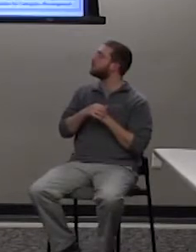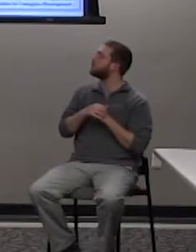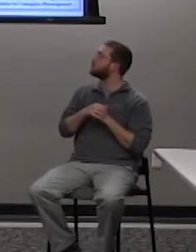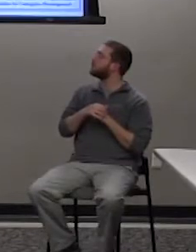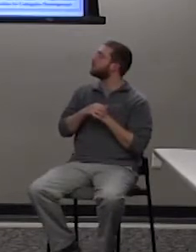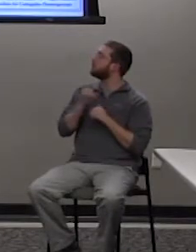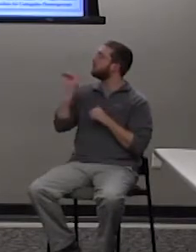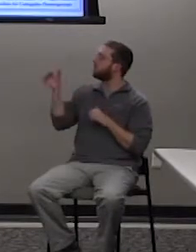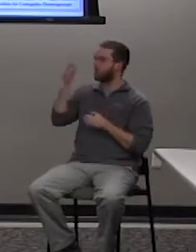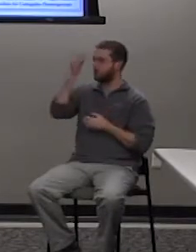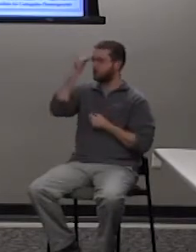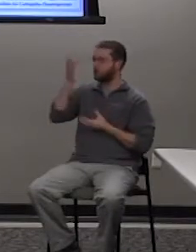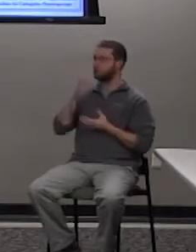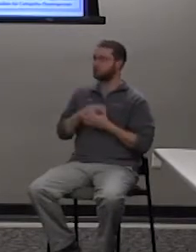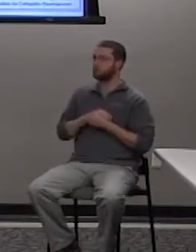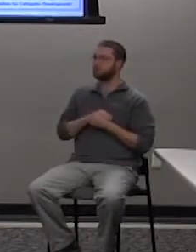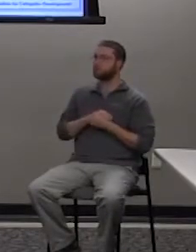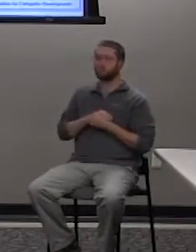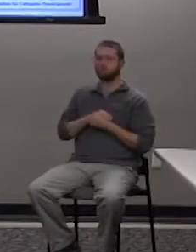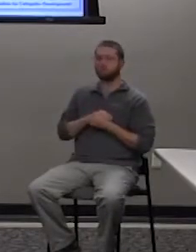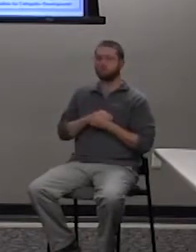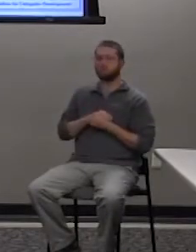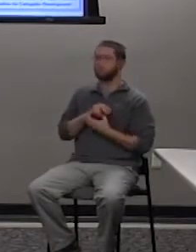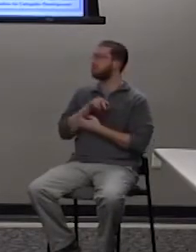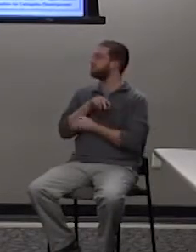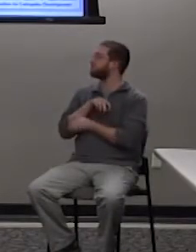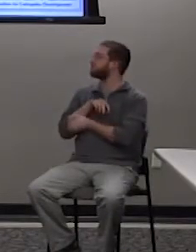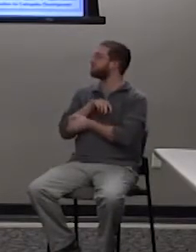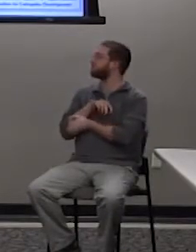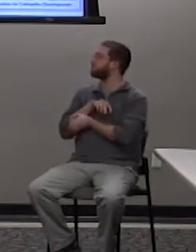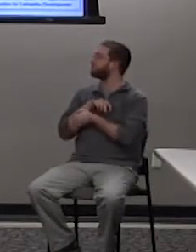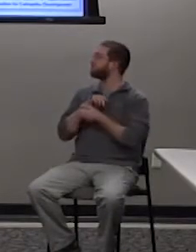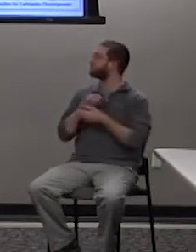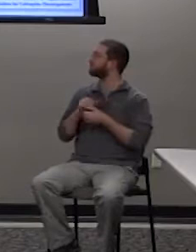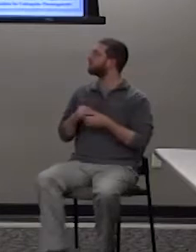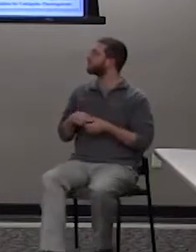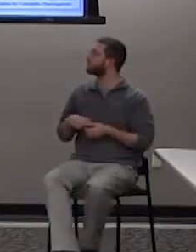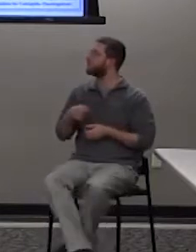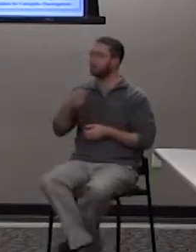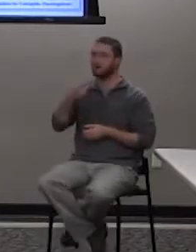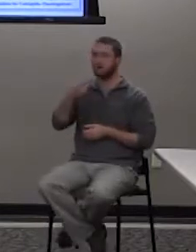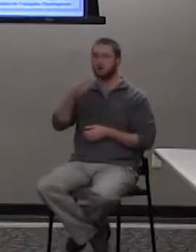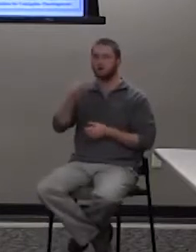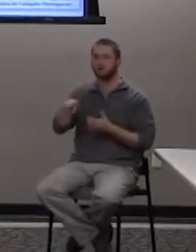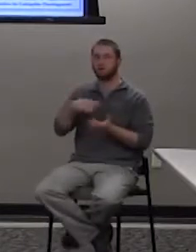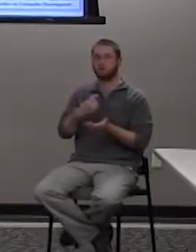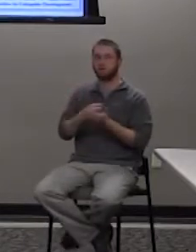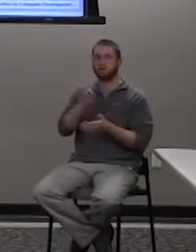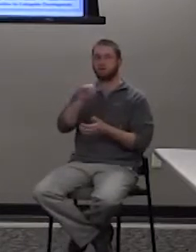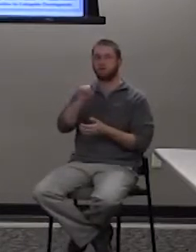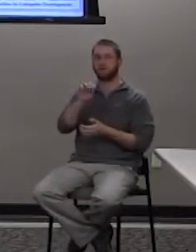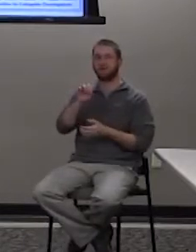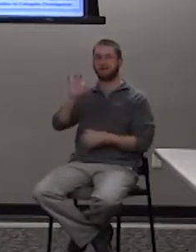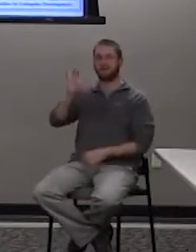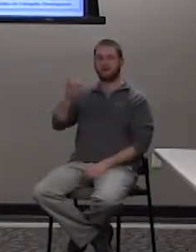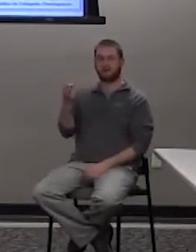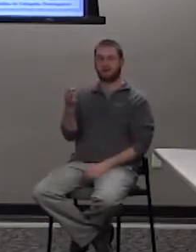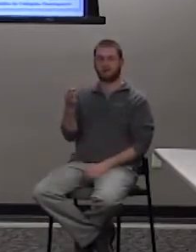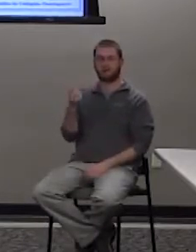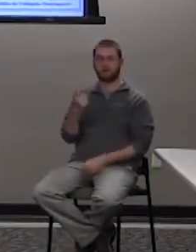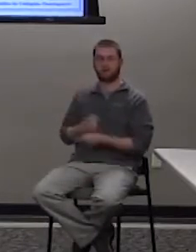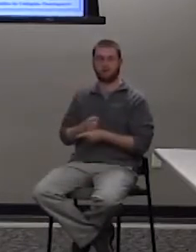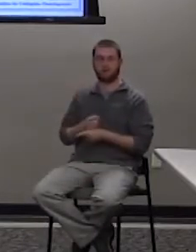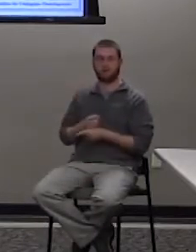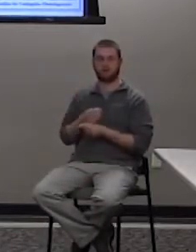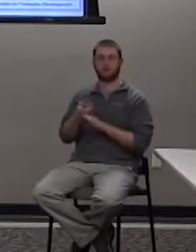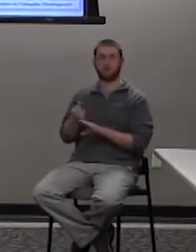some of the data. This one? This slide and the slide I just showed you? Yeah, it says high school graduation rate, we're ninth in the nation. Yes. And